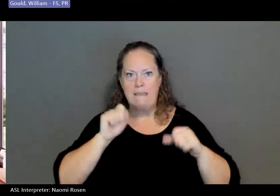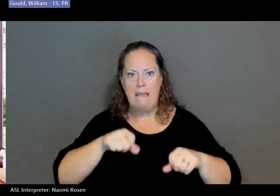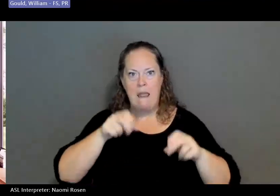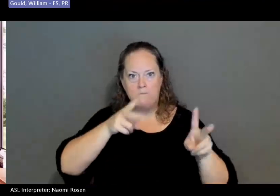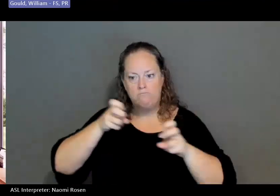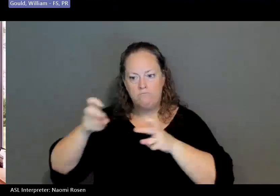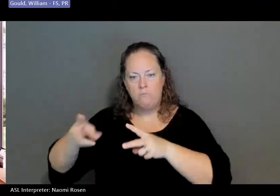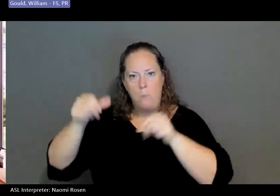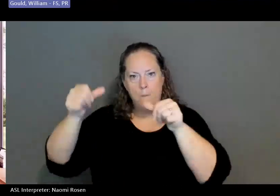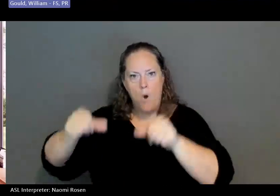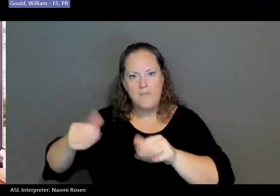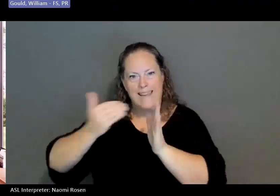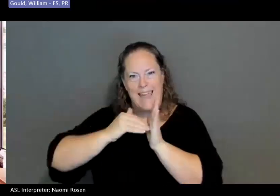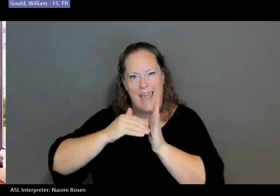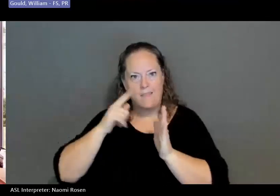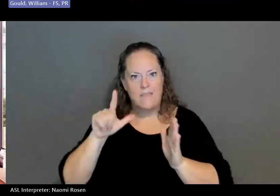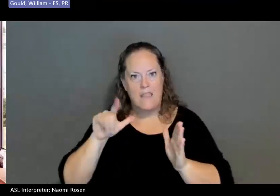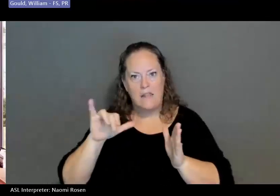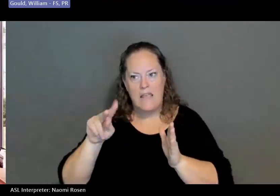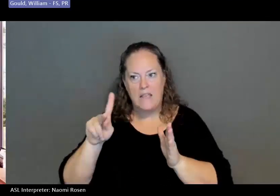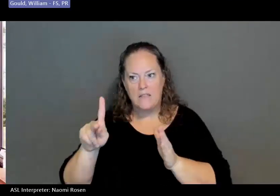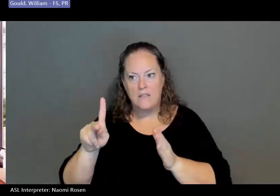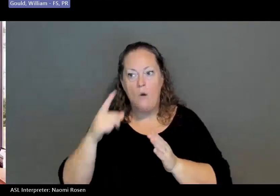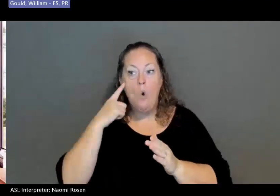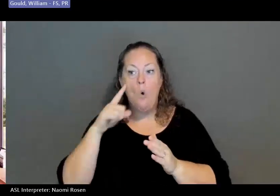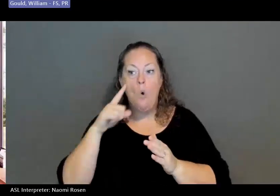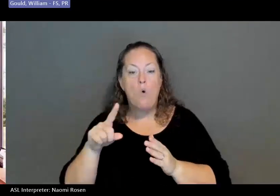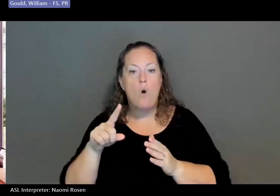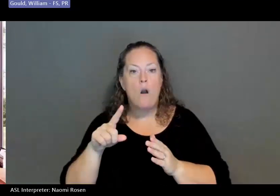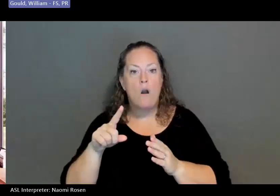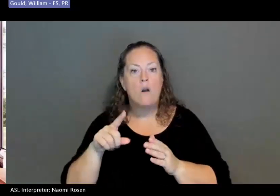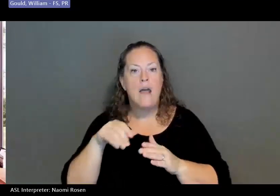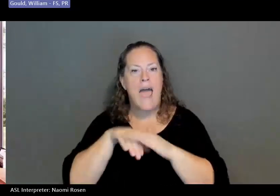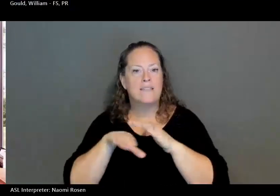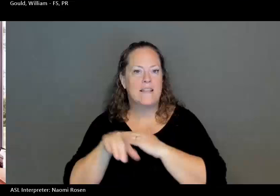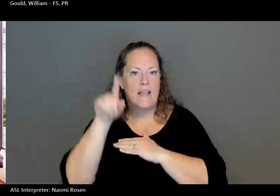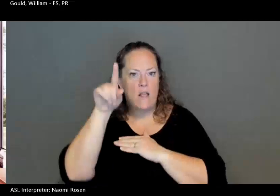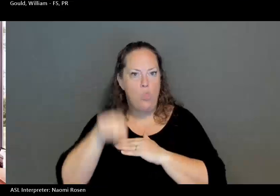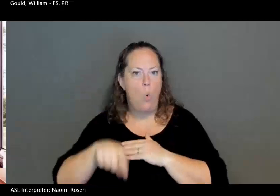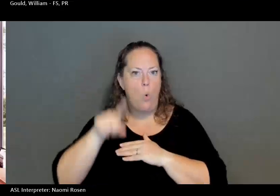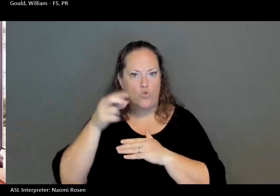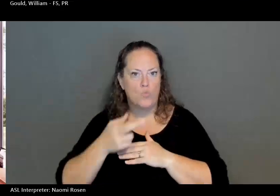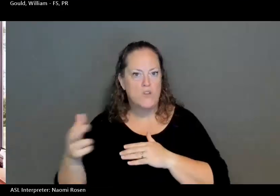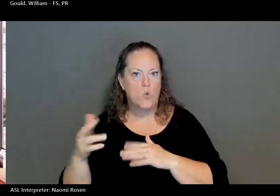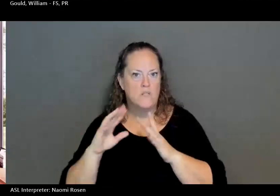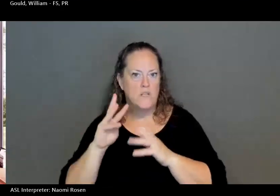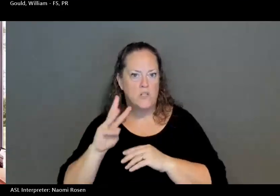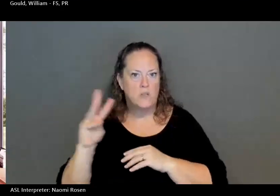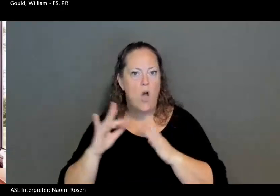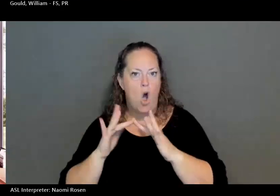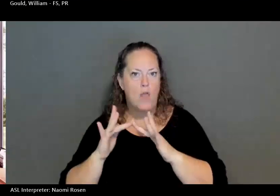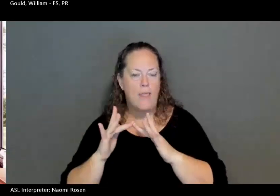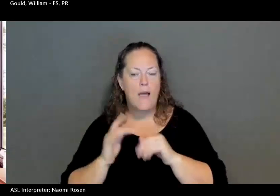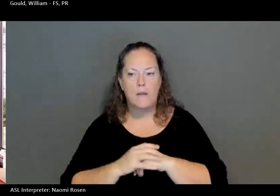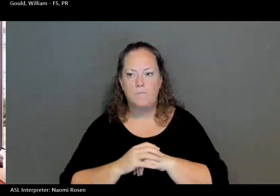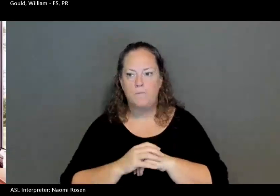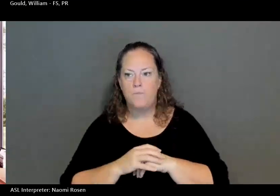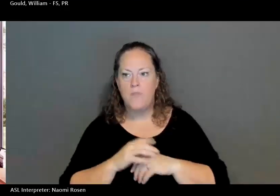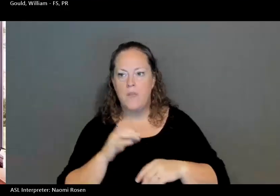links in the chat for accessing those online. Yeah, most of